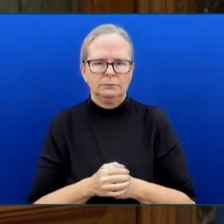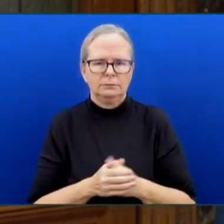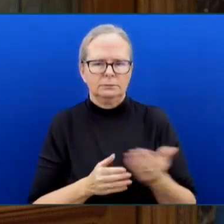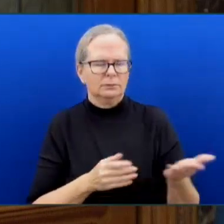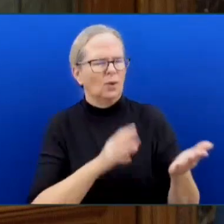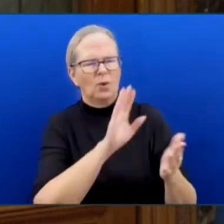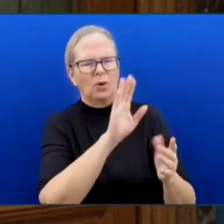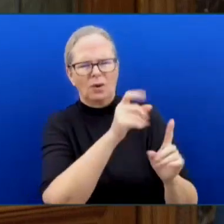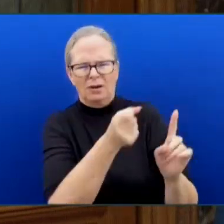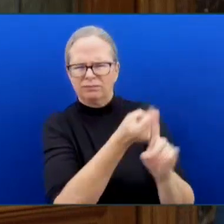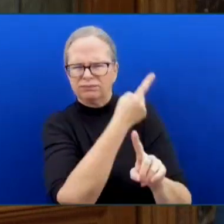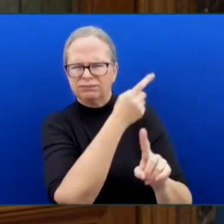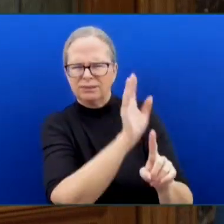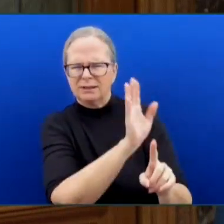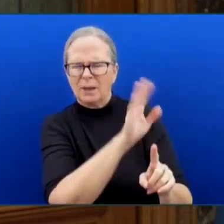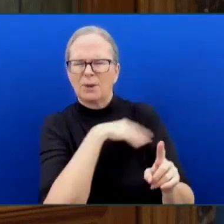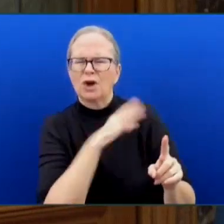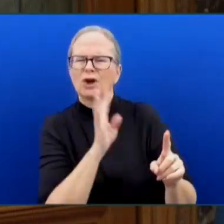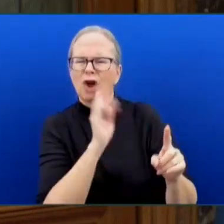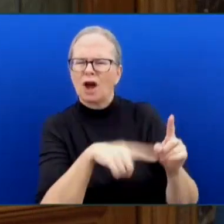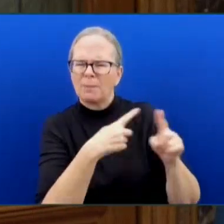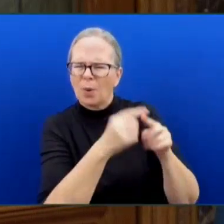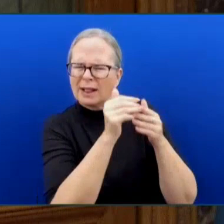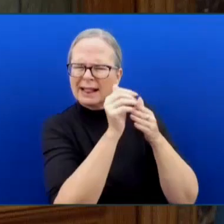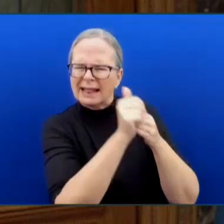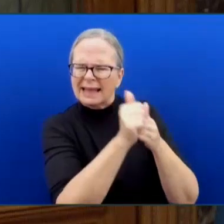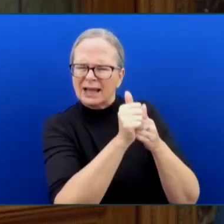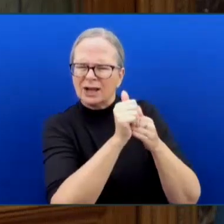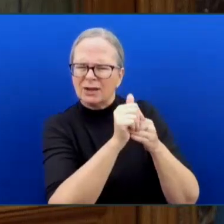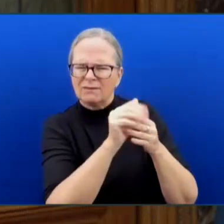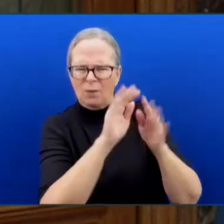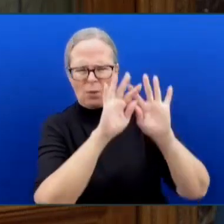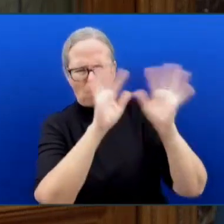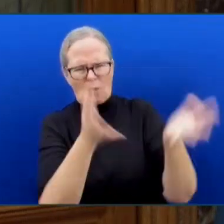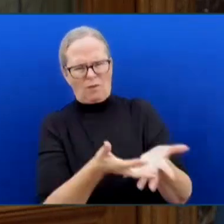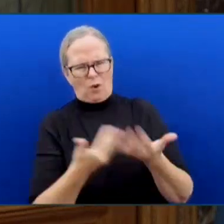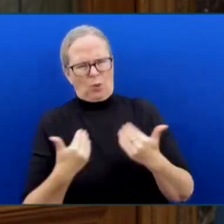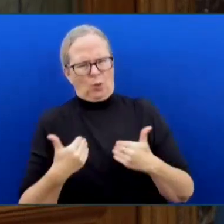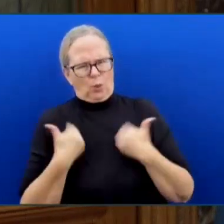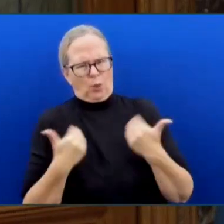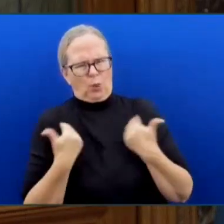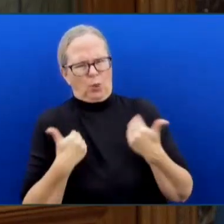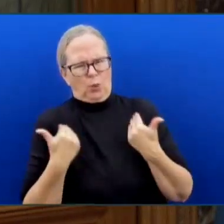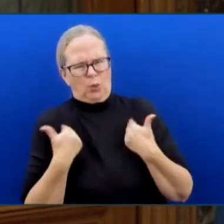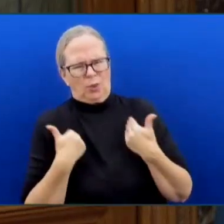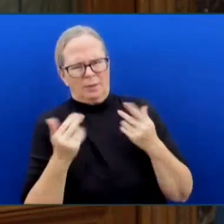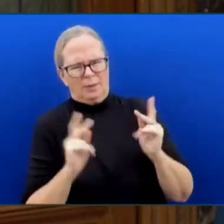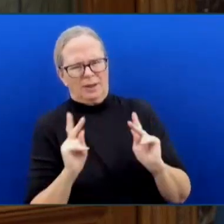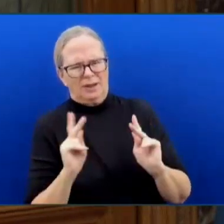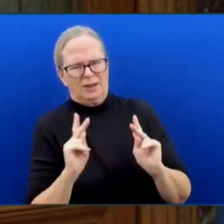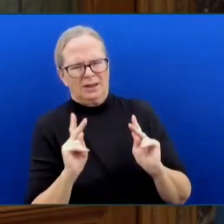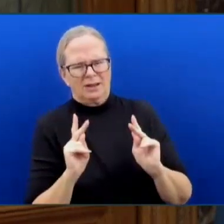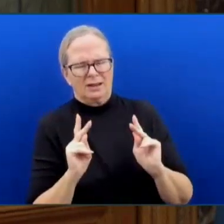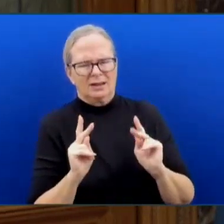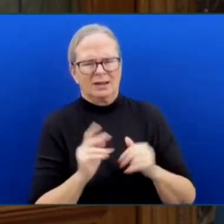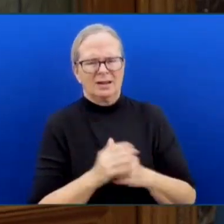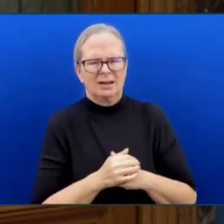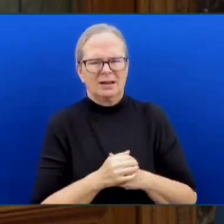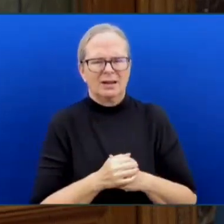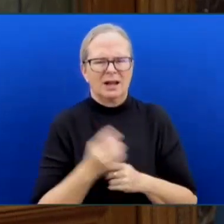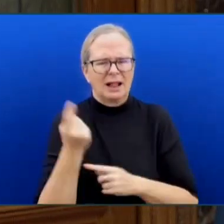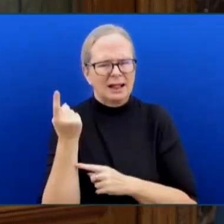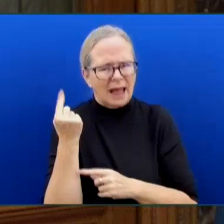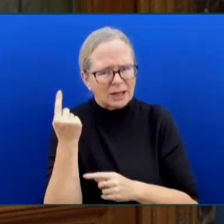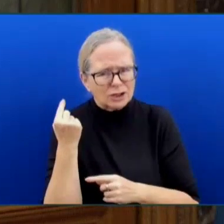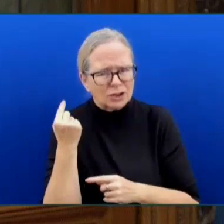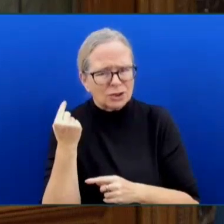September 2015, the BC NDP were questioning the former minister about the death of a young man in her care. The BC NDP